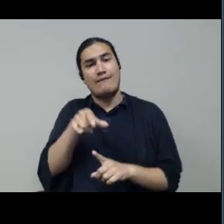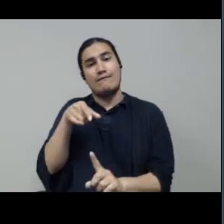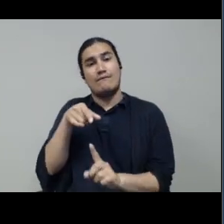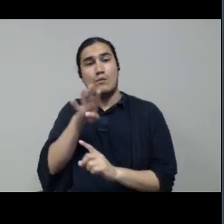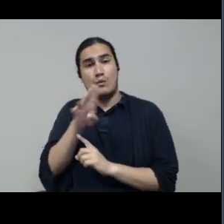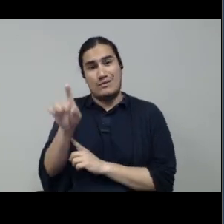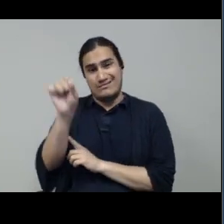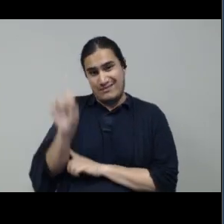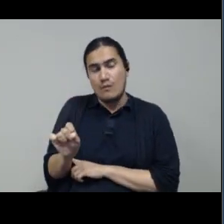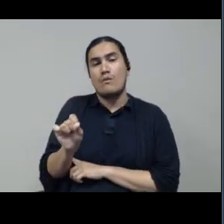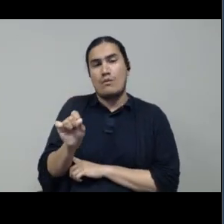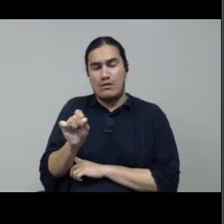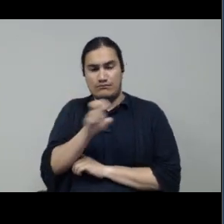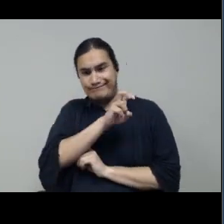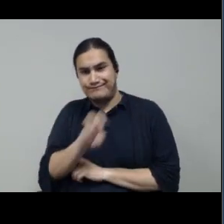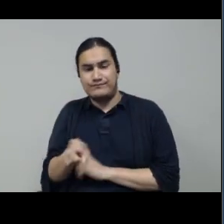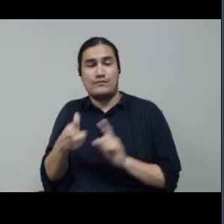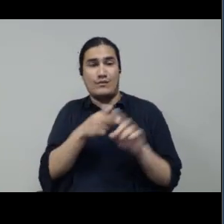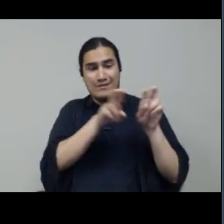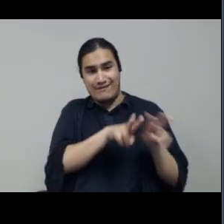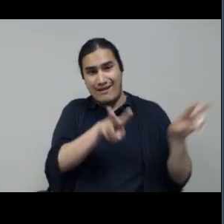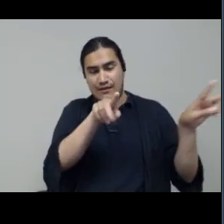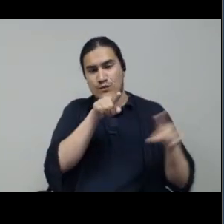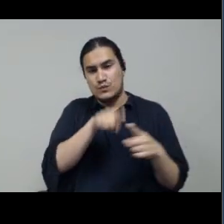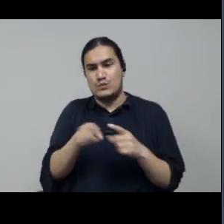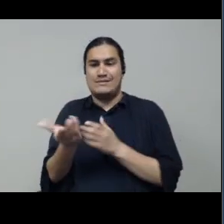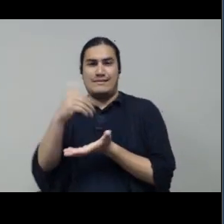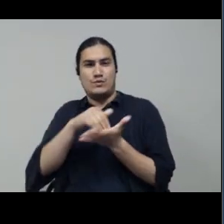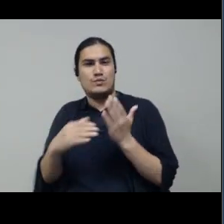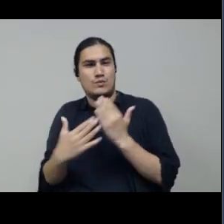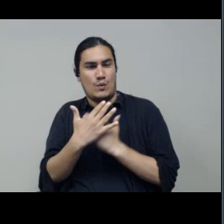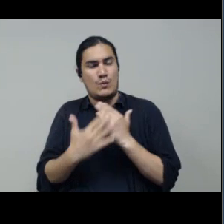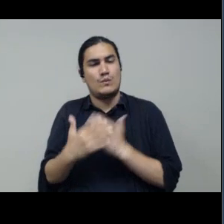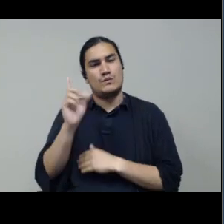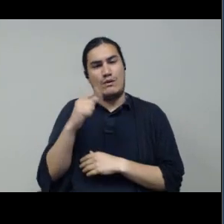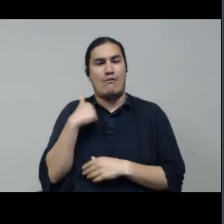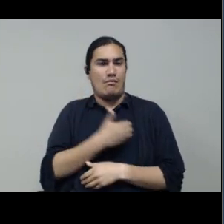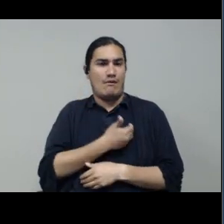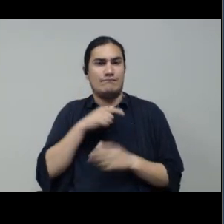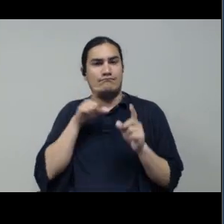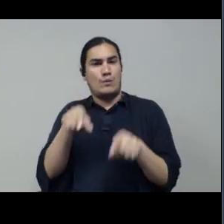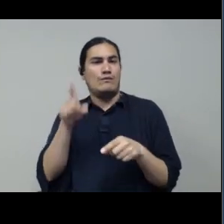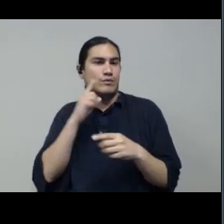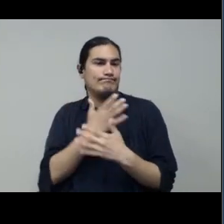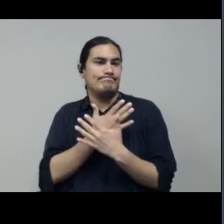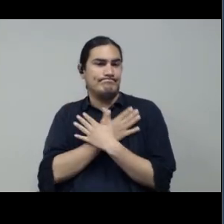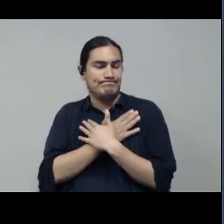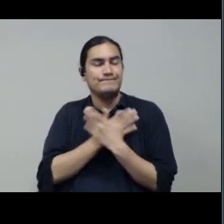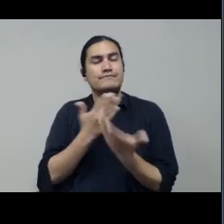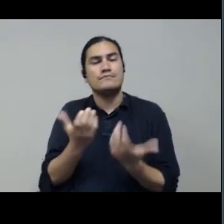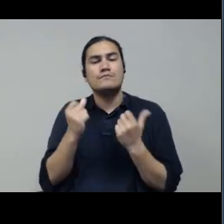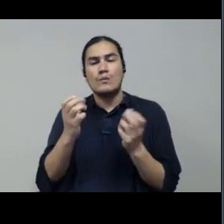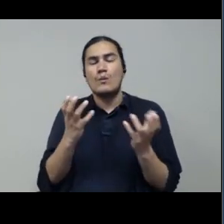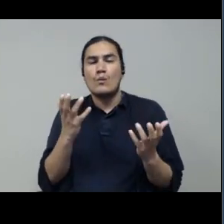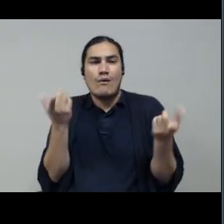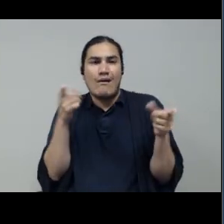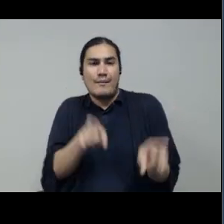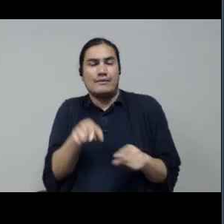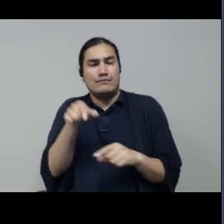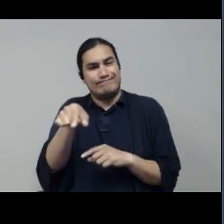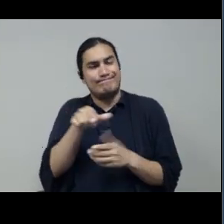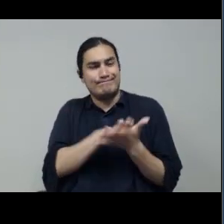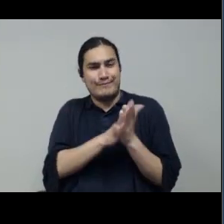route that takes everybody from the valley to the Central Coast, where a lot of us recreate. So what had happened is it had become a real safety